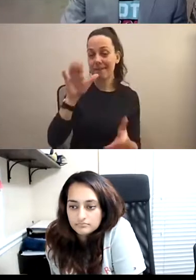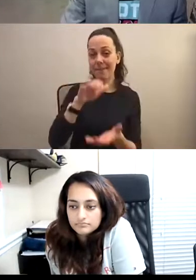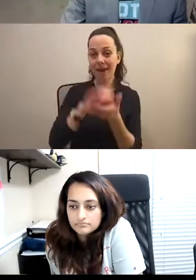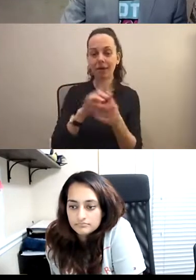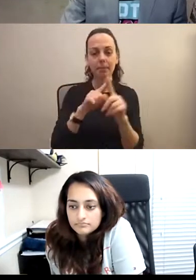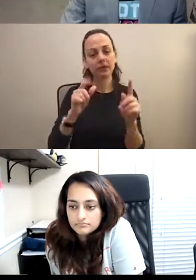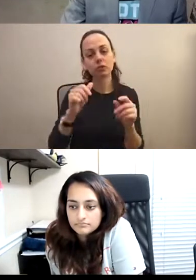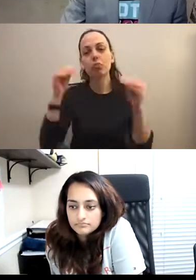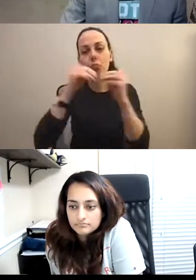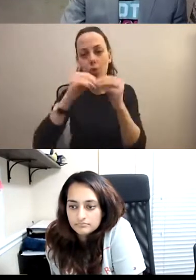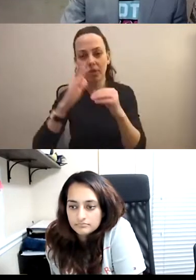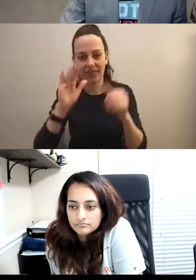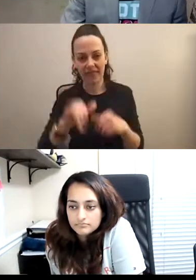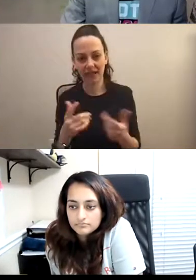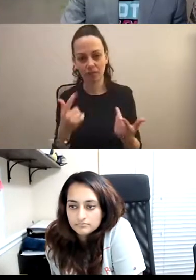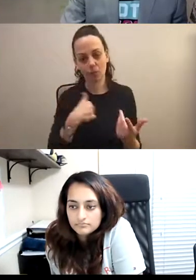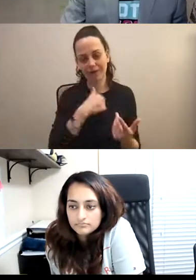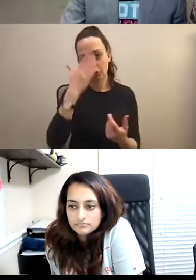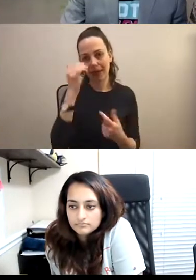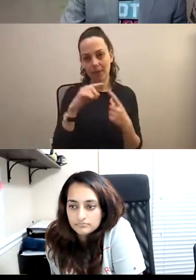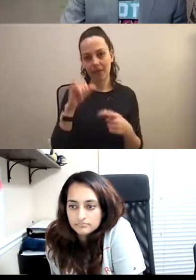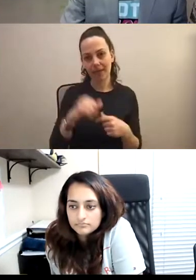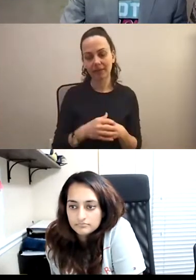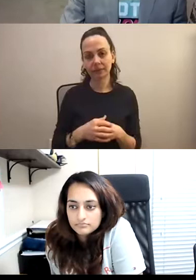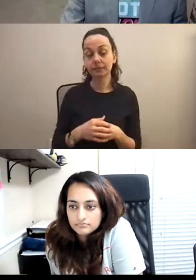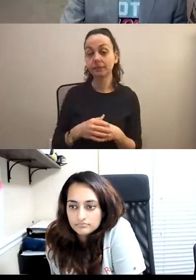missing. Yeah, I totally agree.